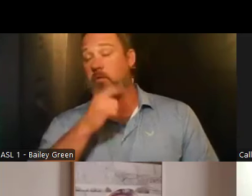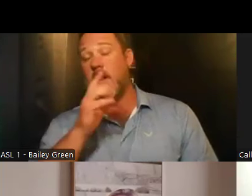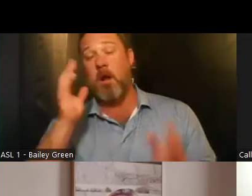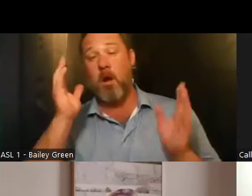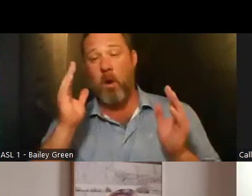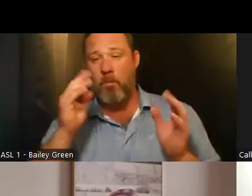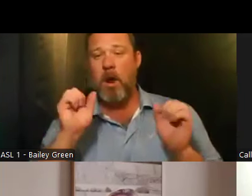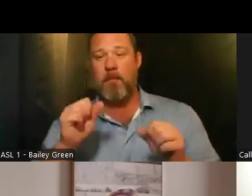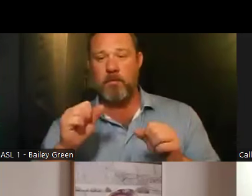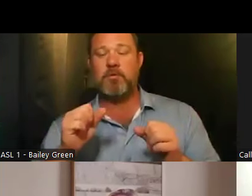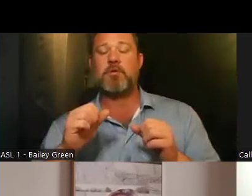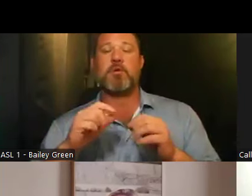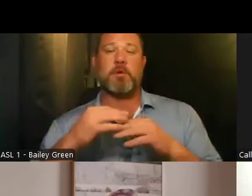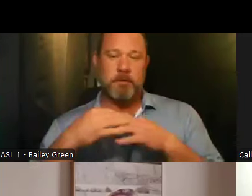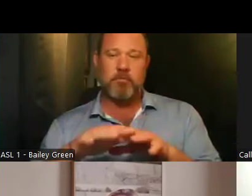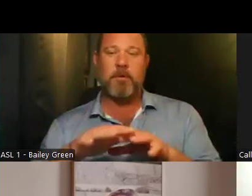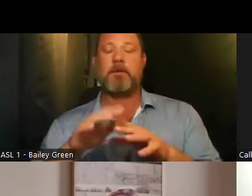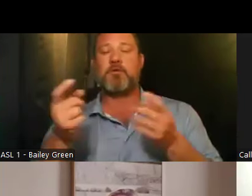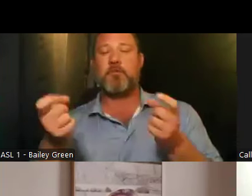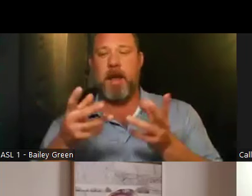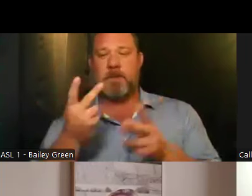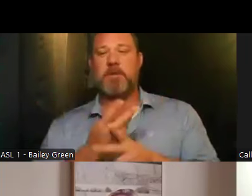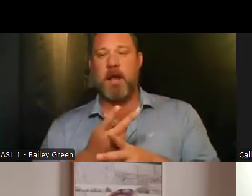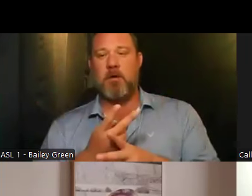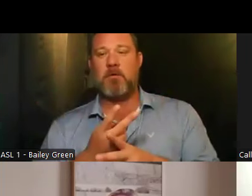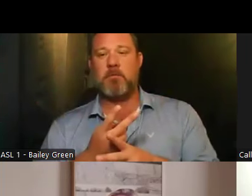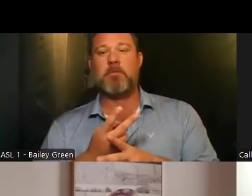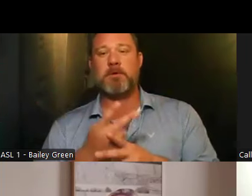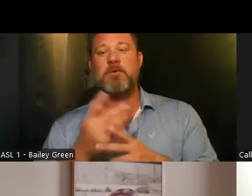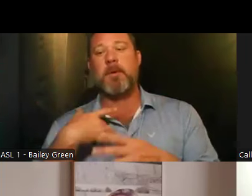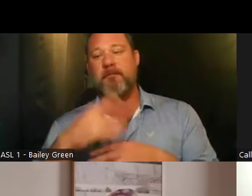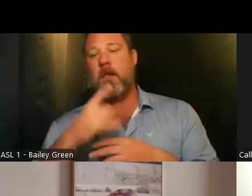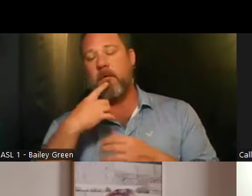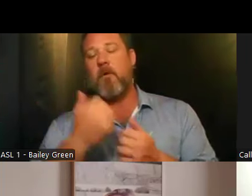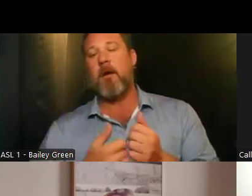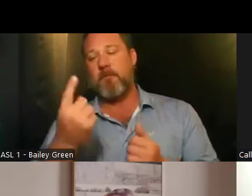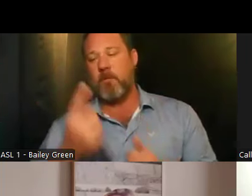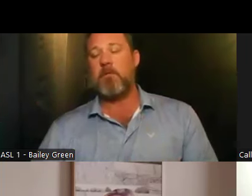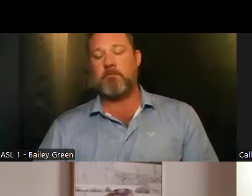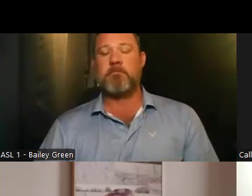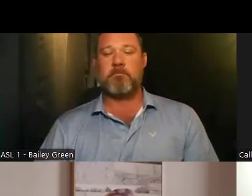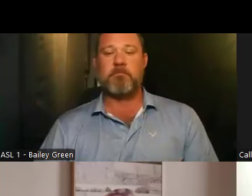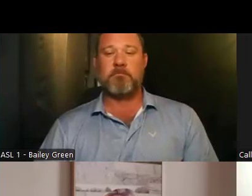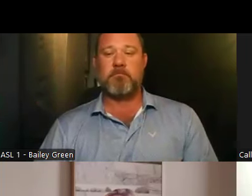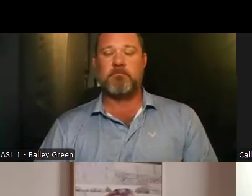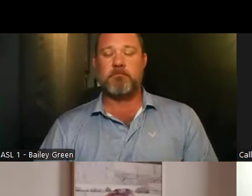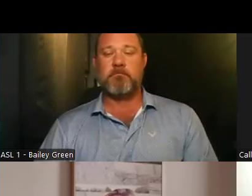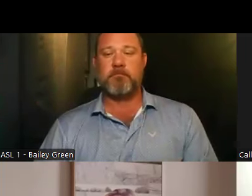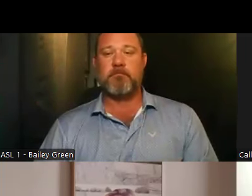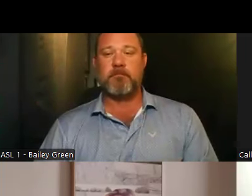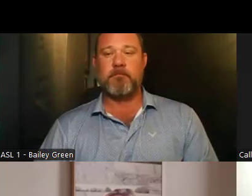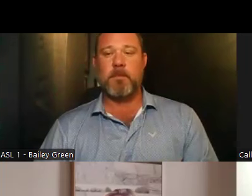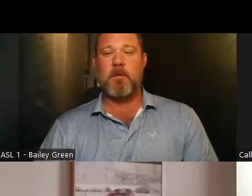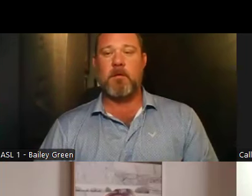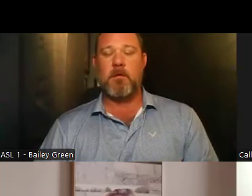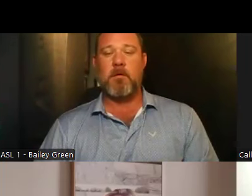able to integrate this into managed care, because then it would be available to everyone across the state, which would just be incredible. And hopefully then we